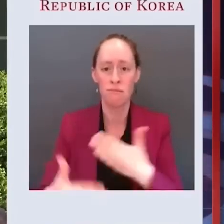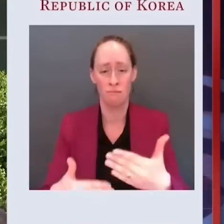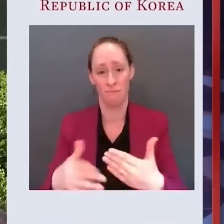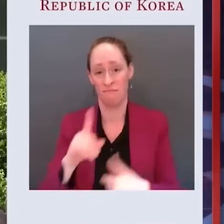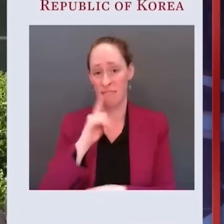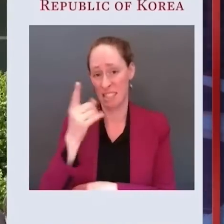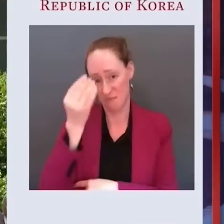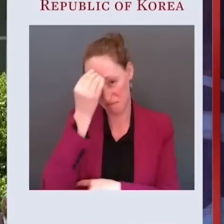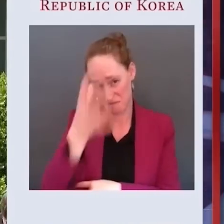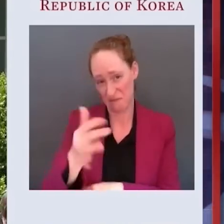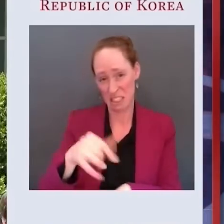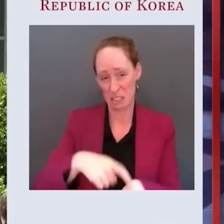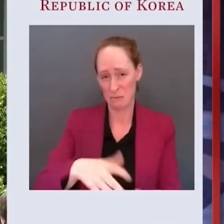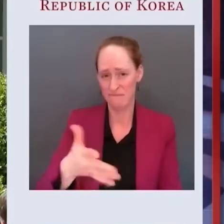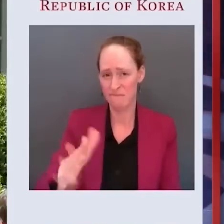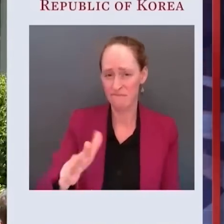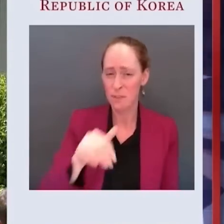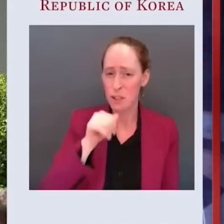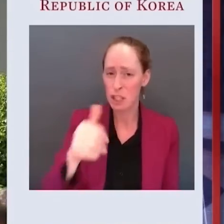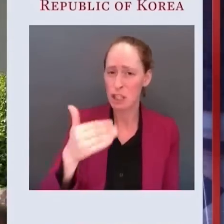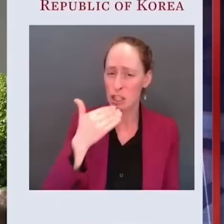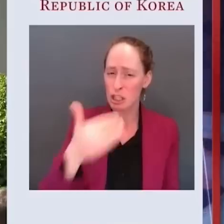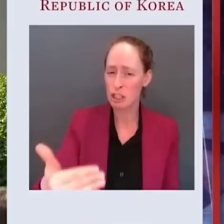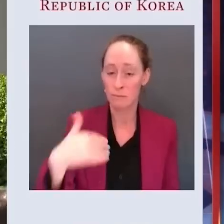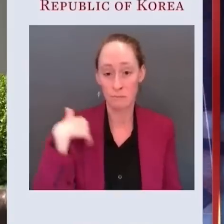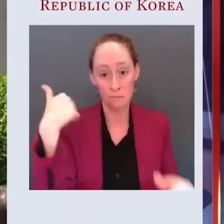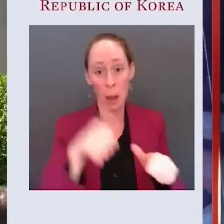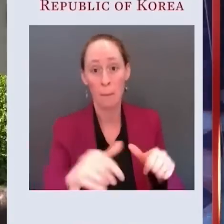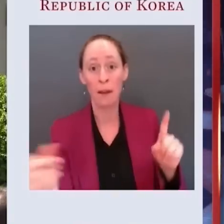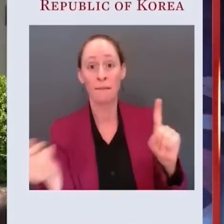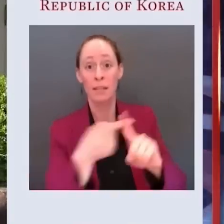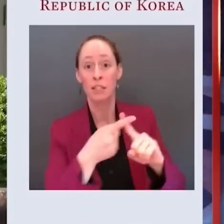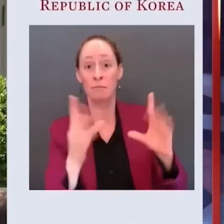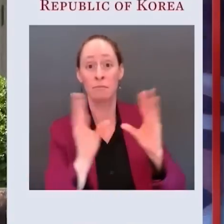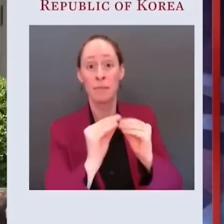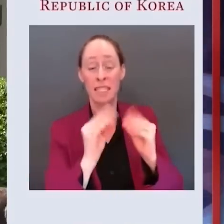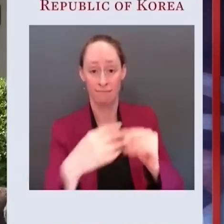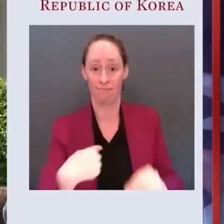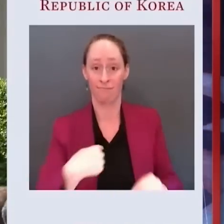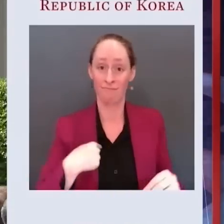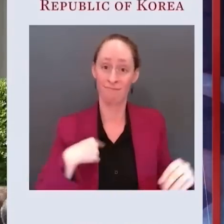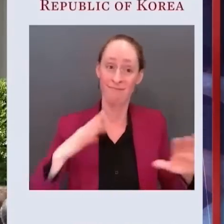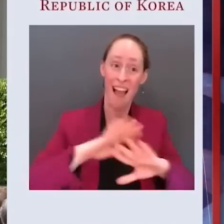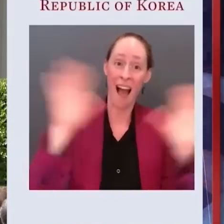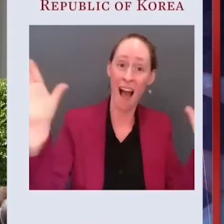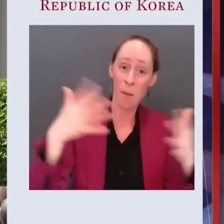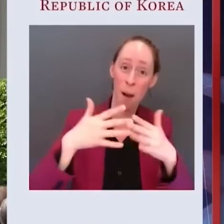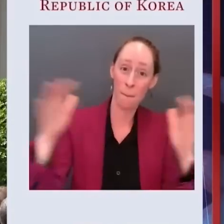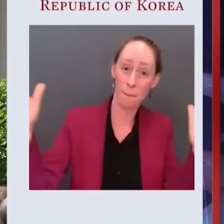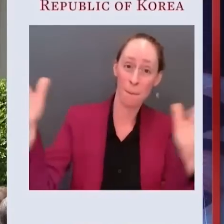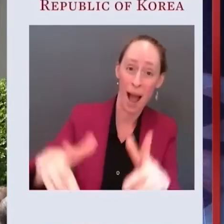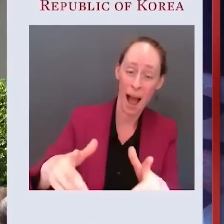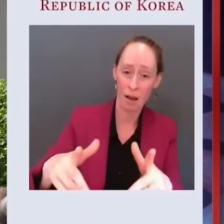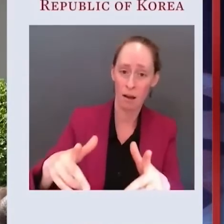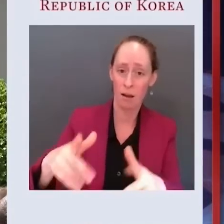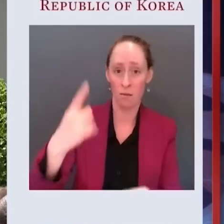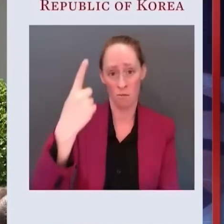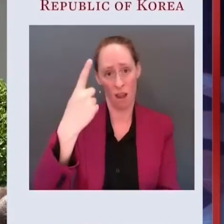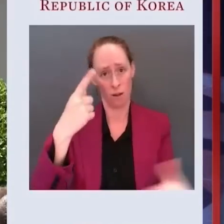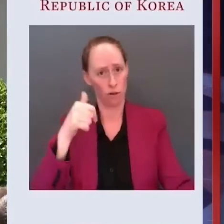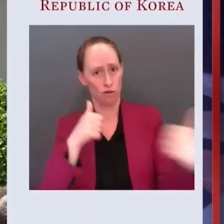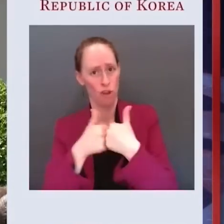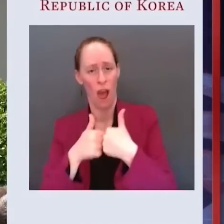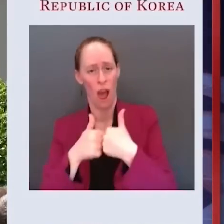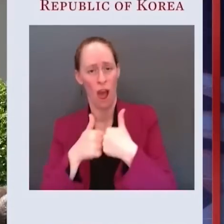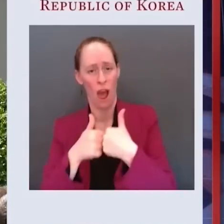long? For how long? There's a great concern about the United States being able to lead the free world. And we're doing